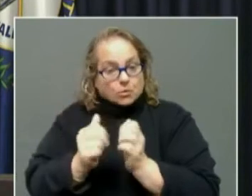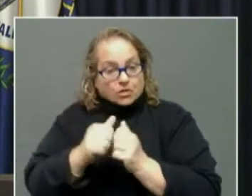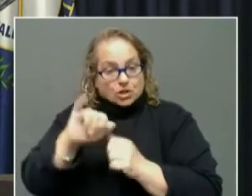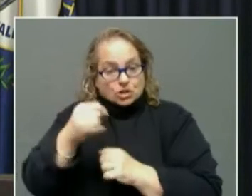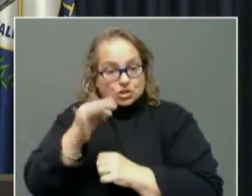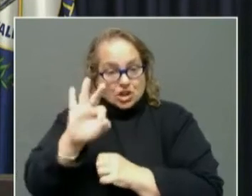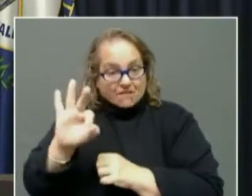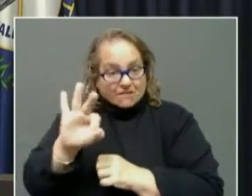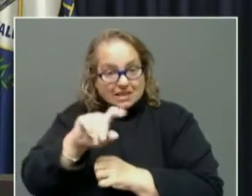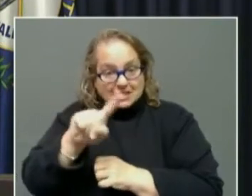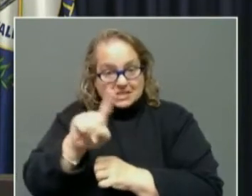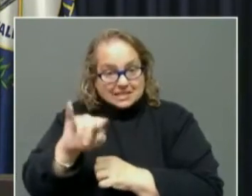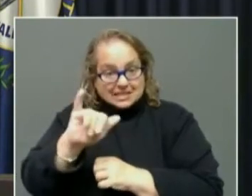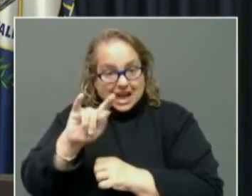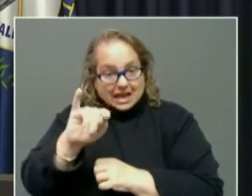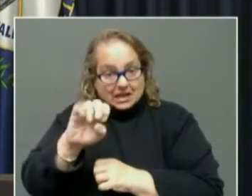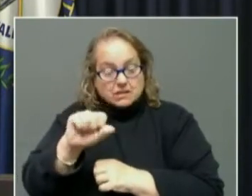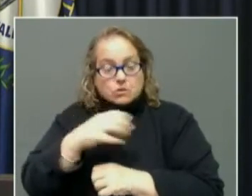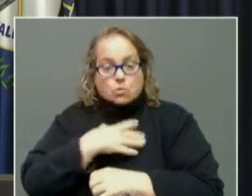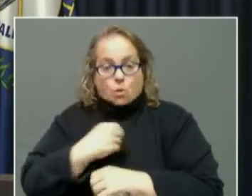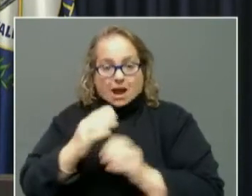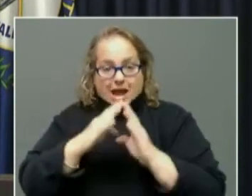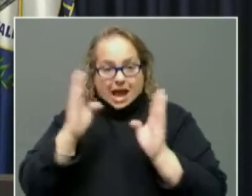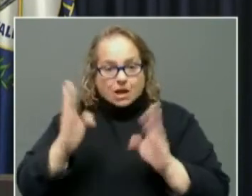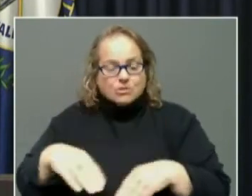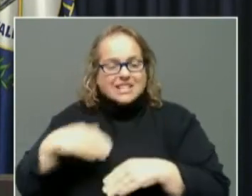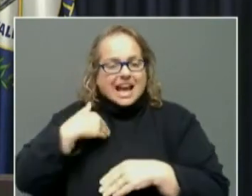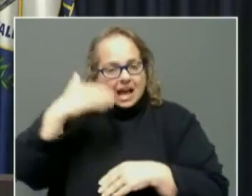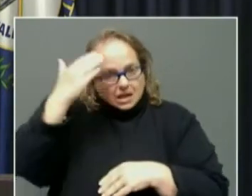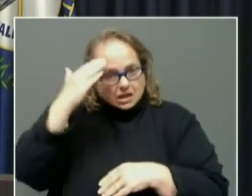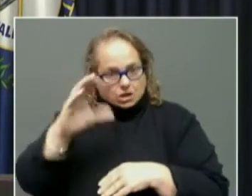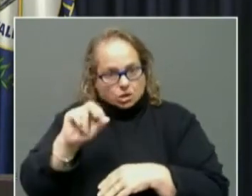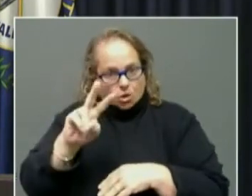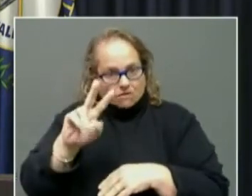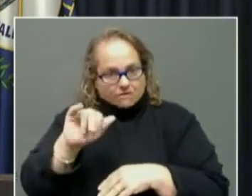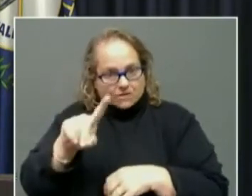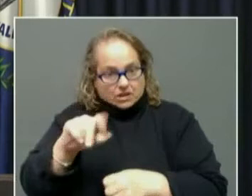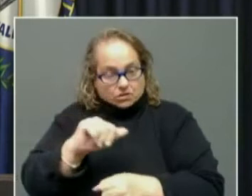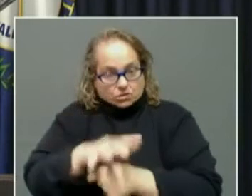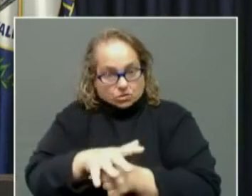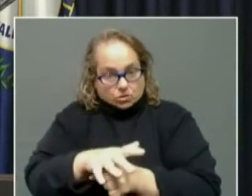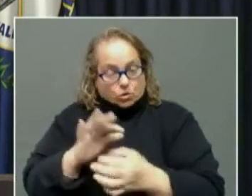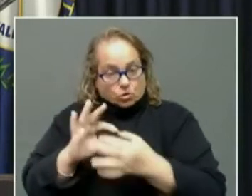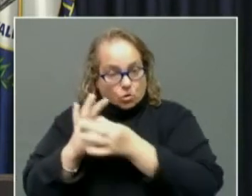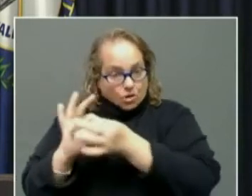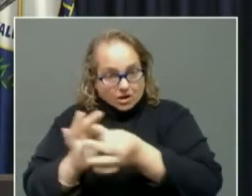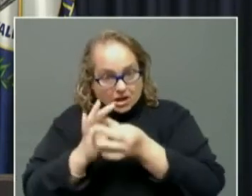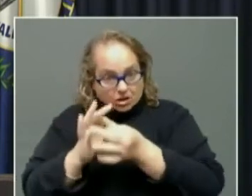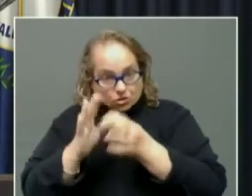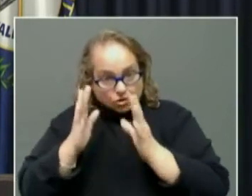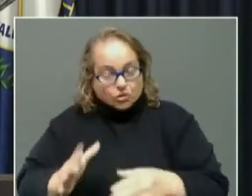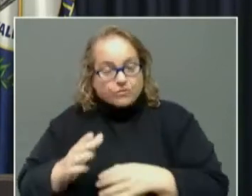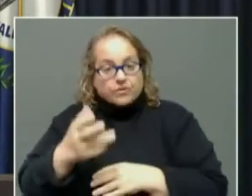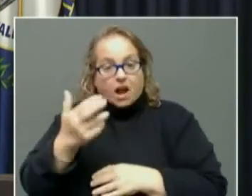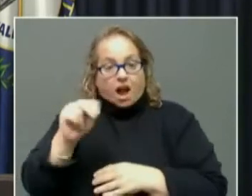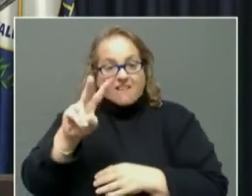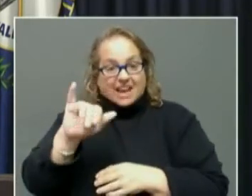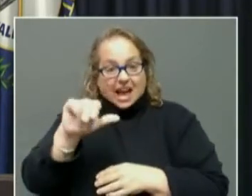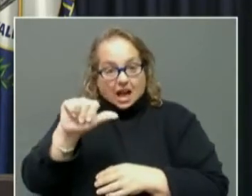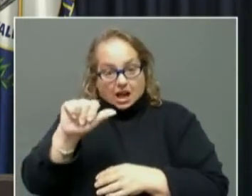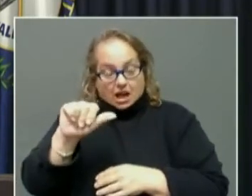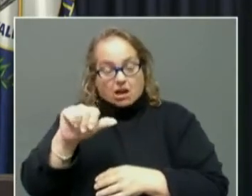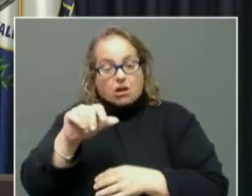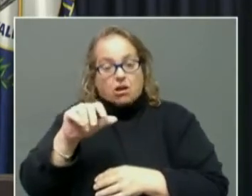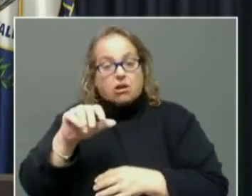House's head COVID-19 coordinator, Javier Becerra, U.S. Department of Health and Human Services Secretary,